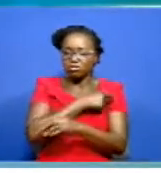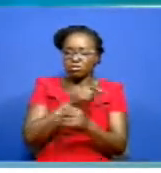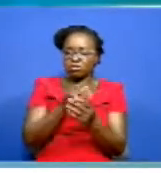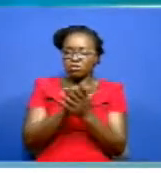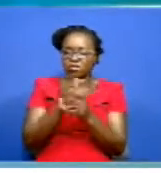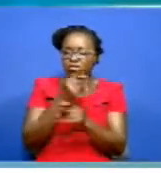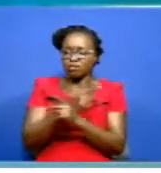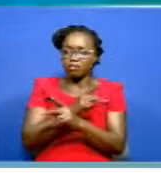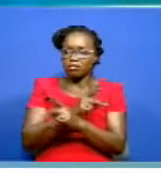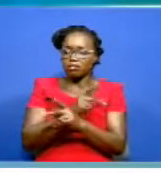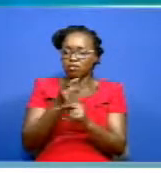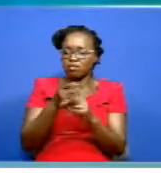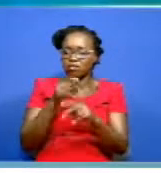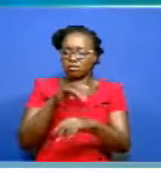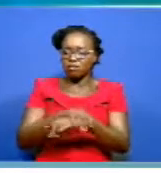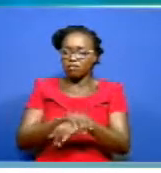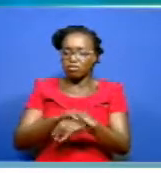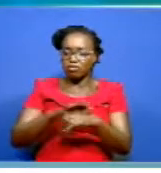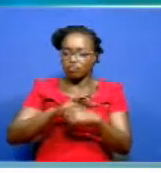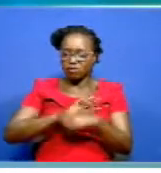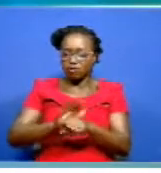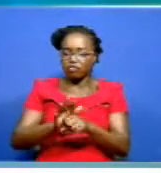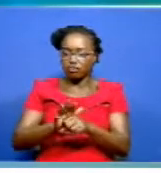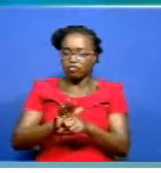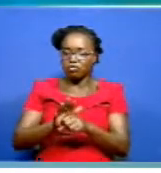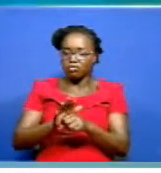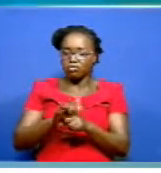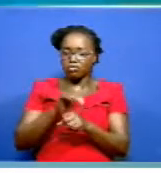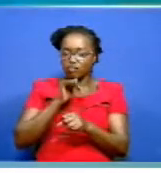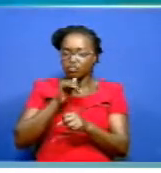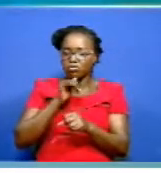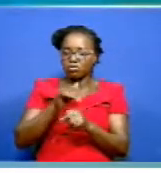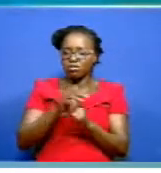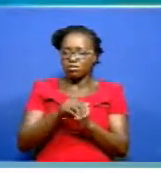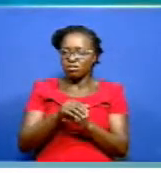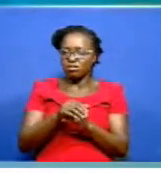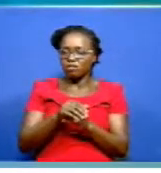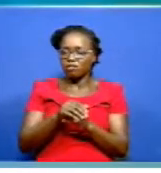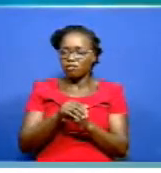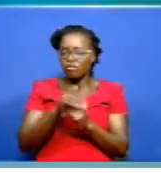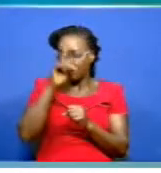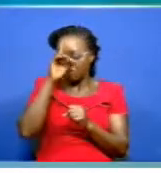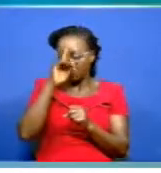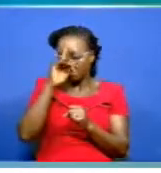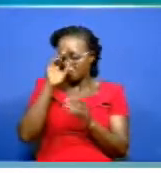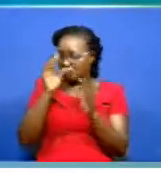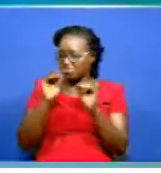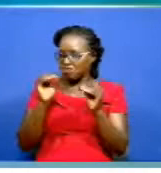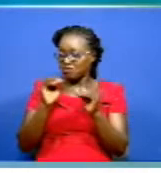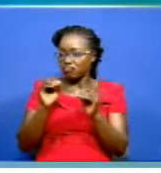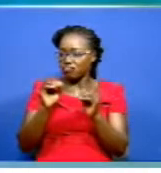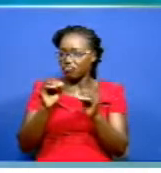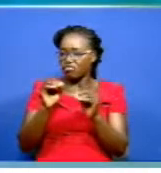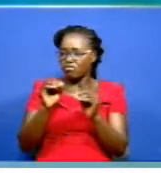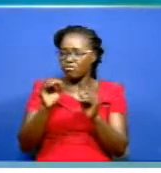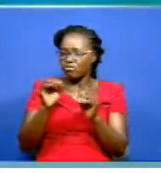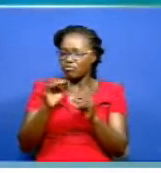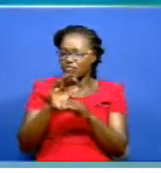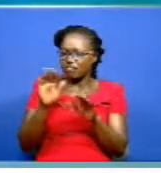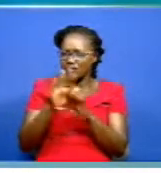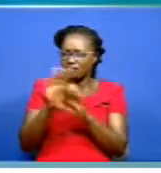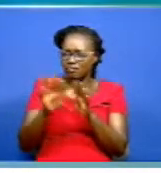get the COVID-19 infection, it wouldn't be as severe. So keeping all those in